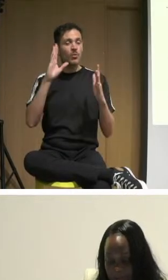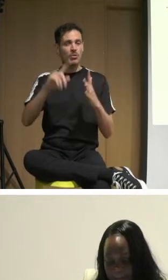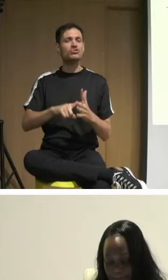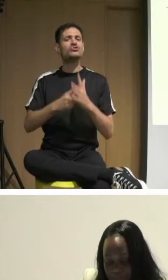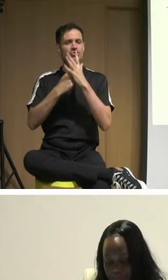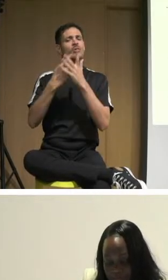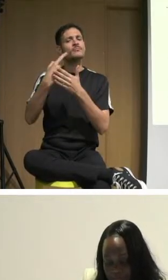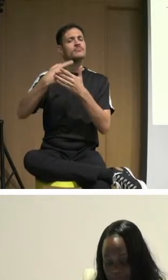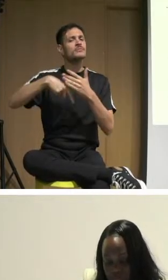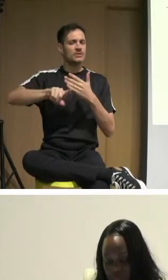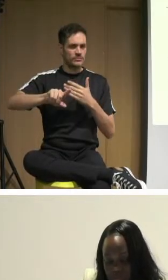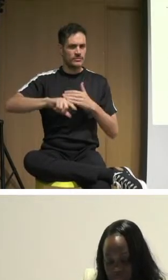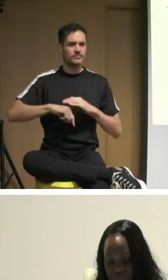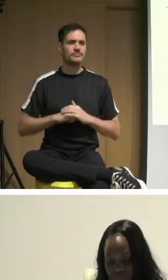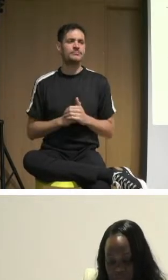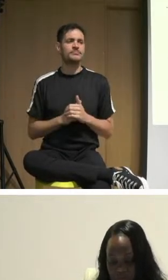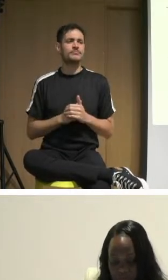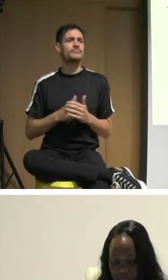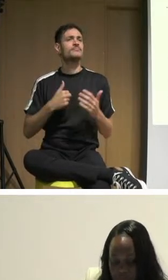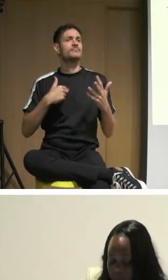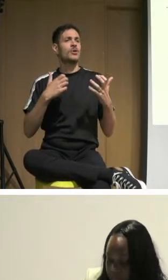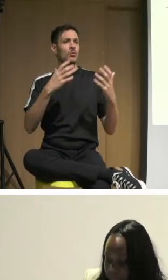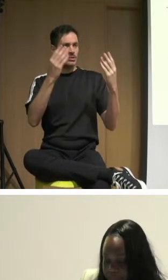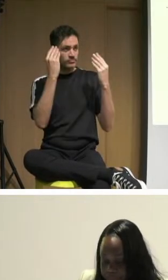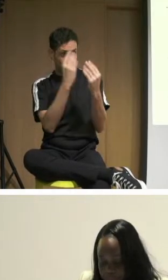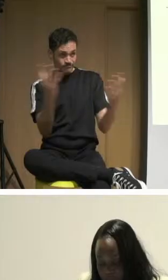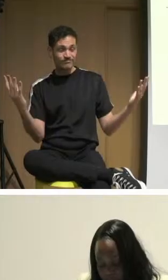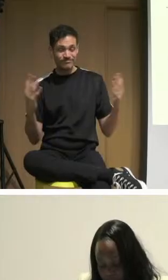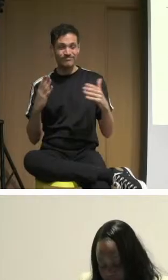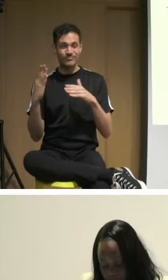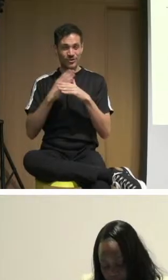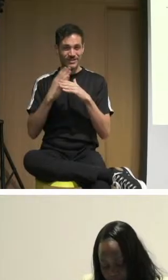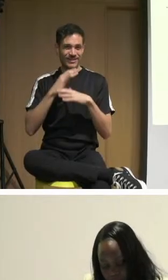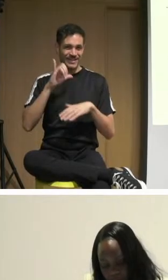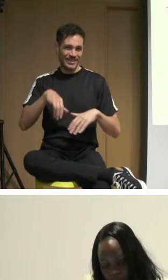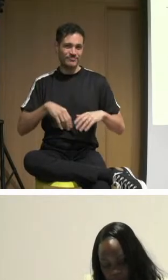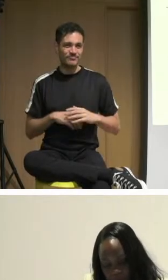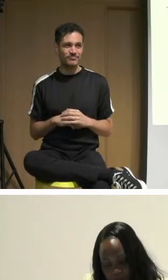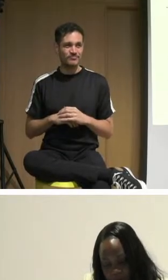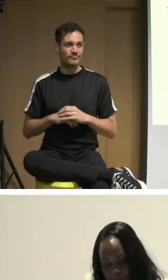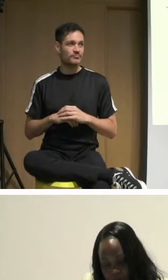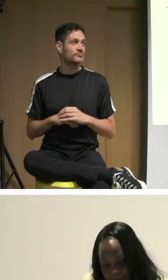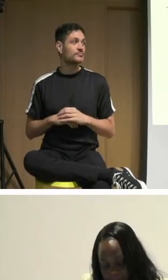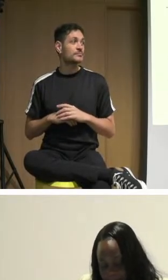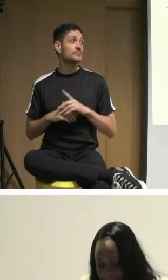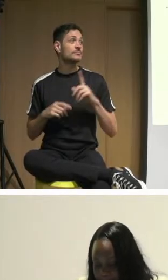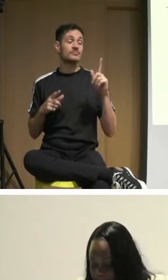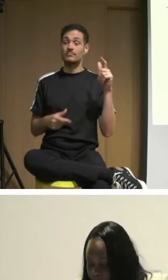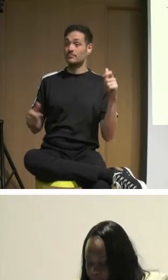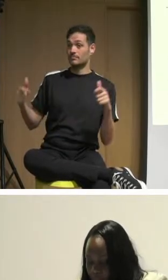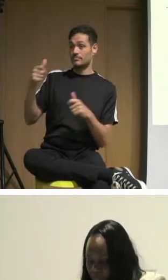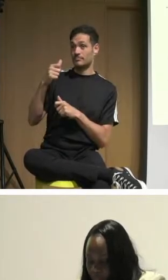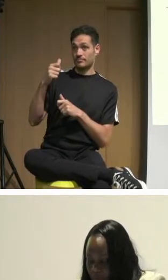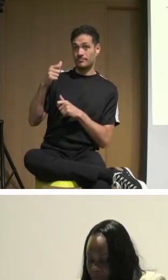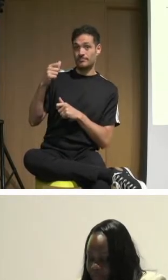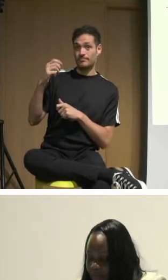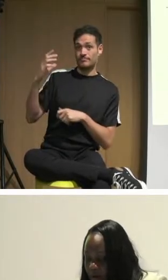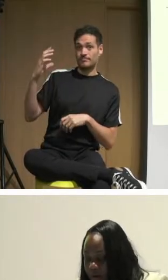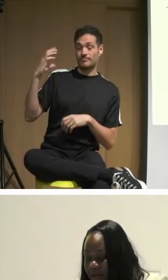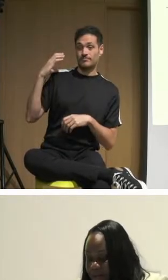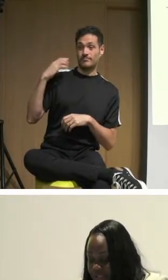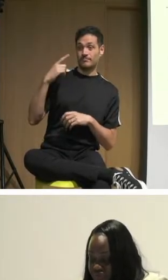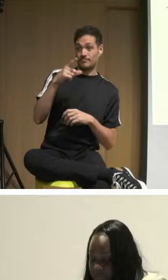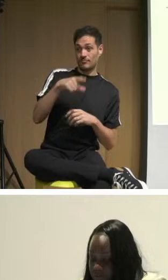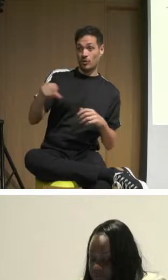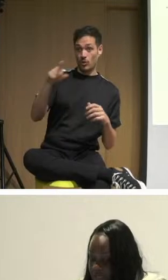week. Just wanted to share that. I'm sorry. And Madam Chair, those Yes. individuals are contractors. They are